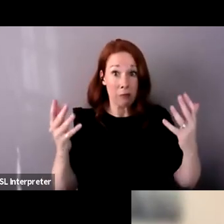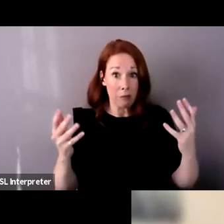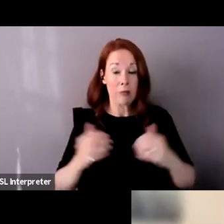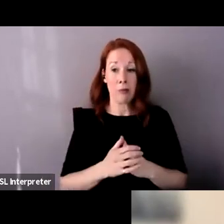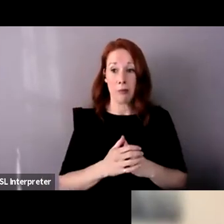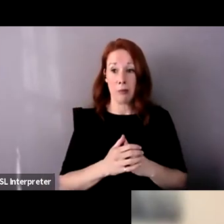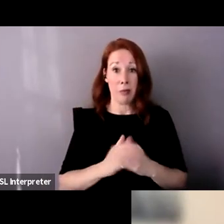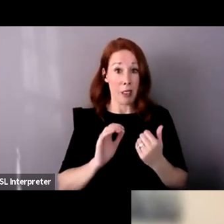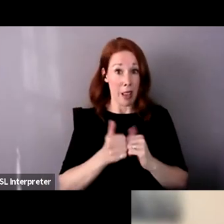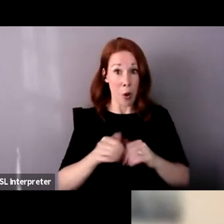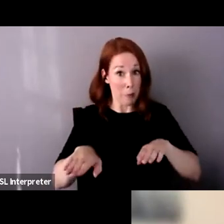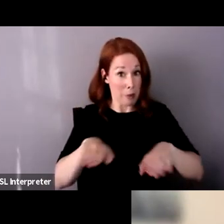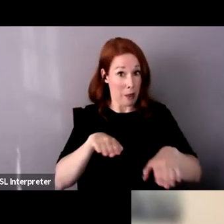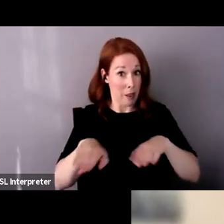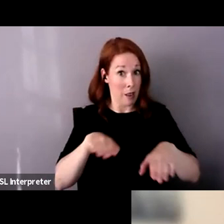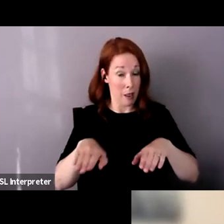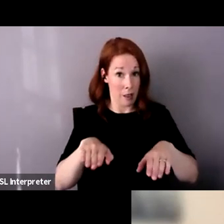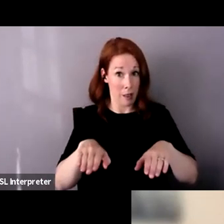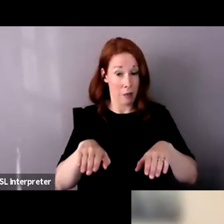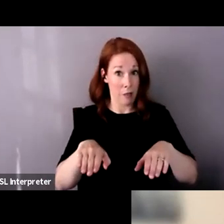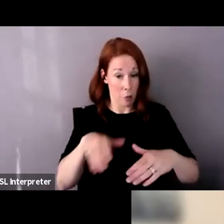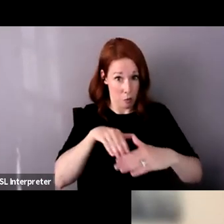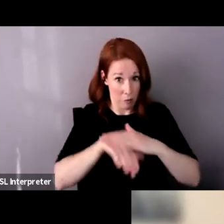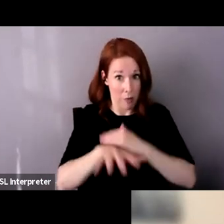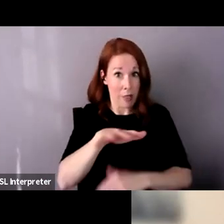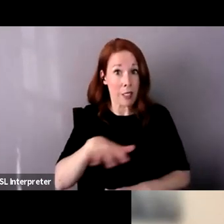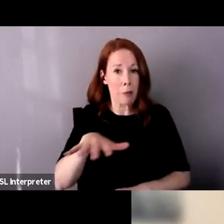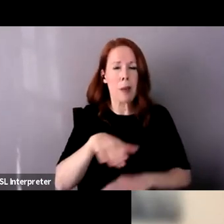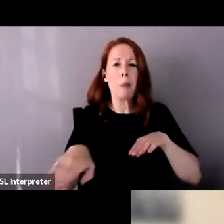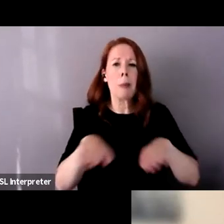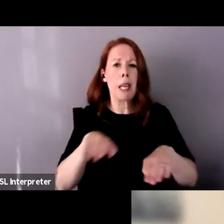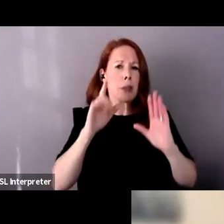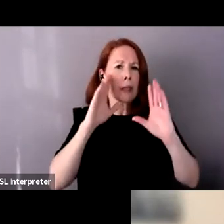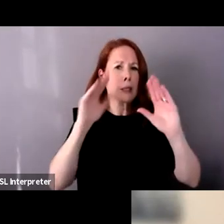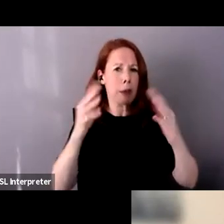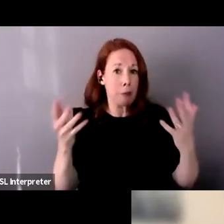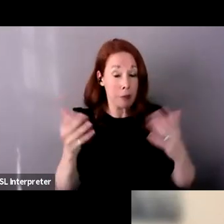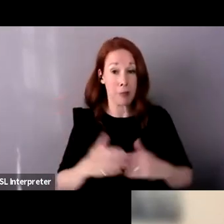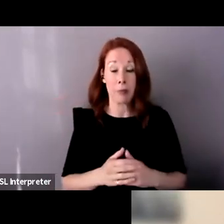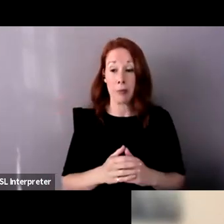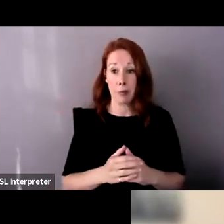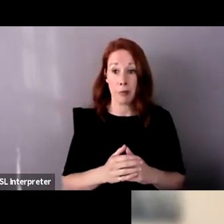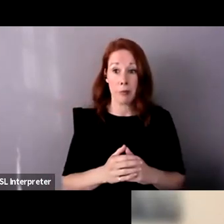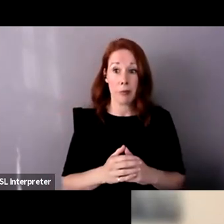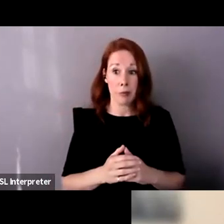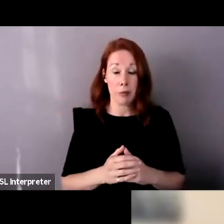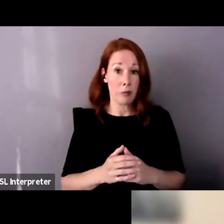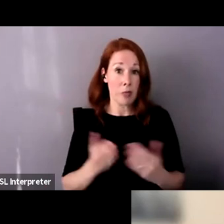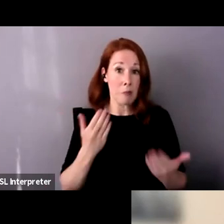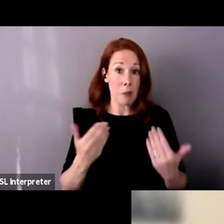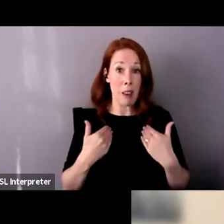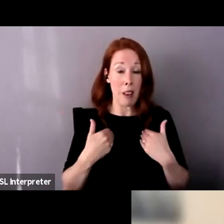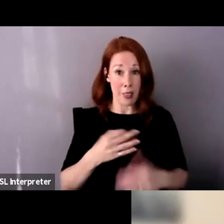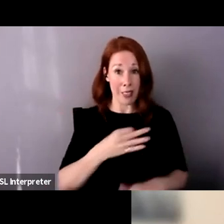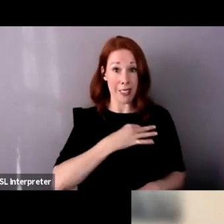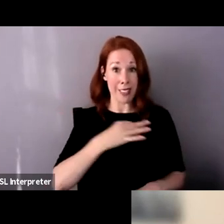how one should behave when they're in your space. Maybe some picture or some shots of the staff,